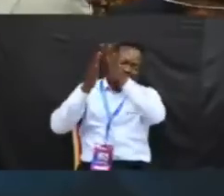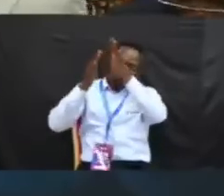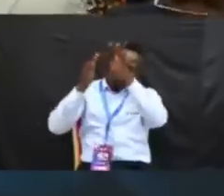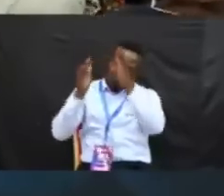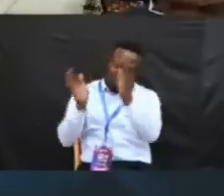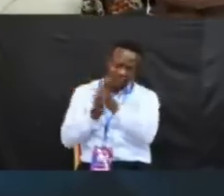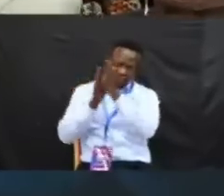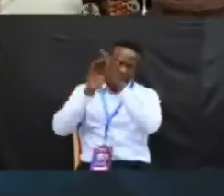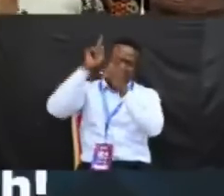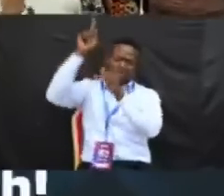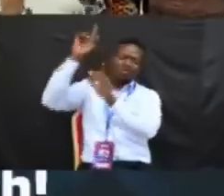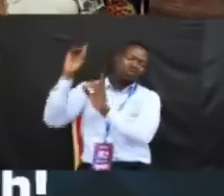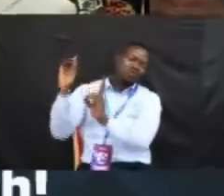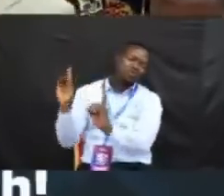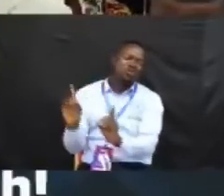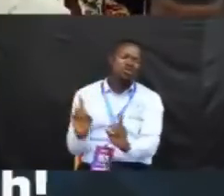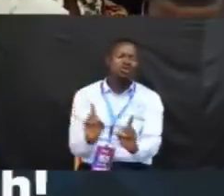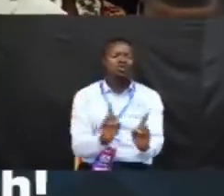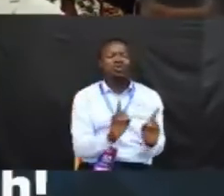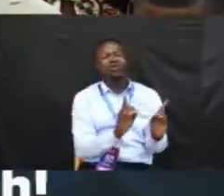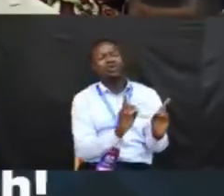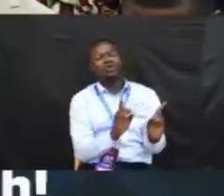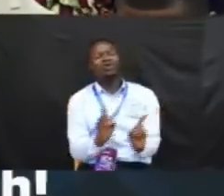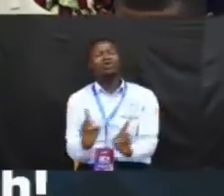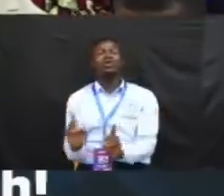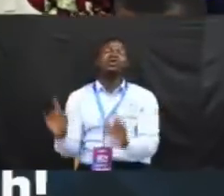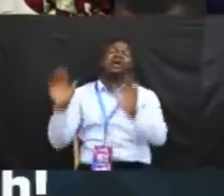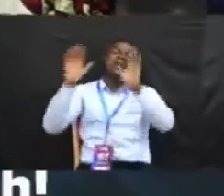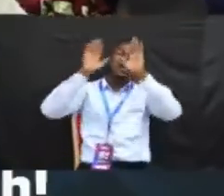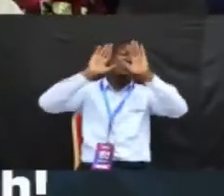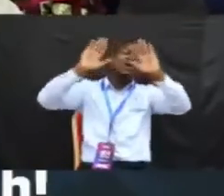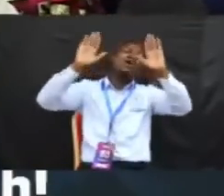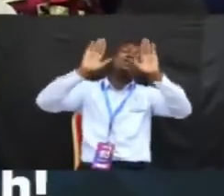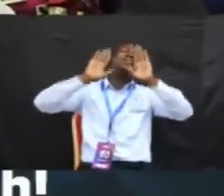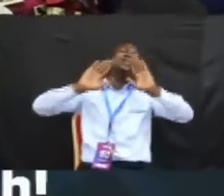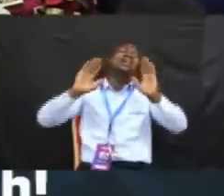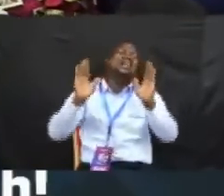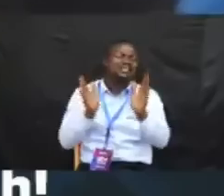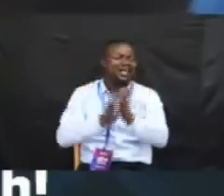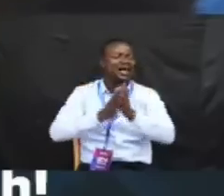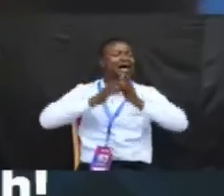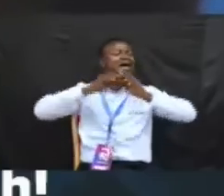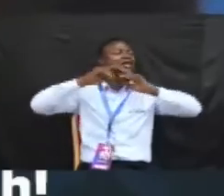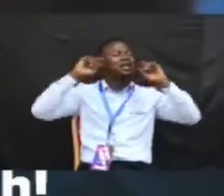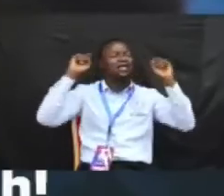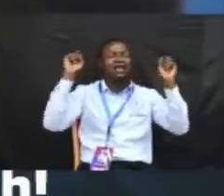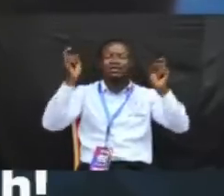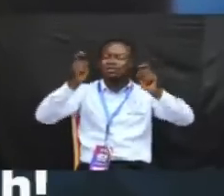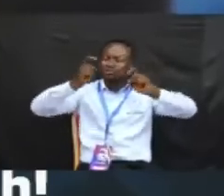Praise wonders. We wonder